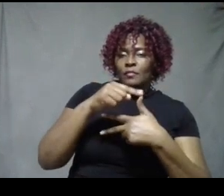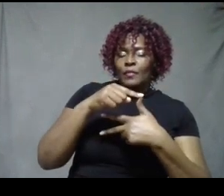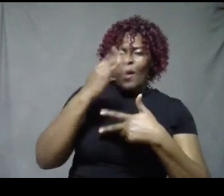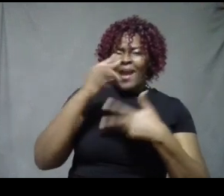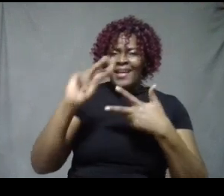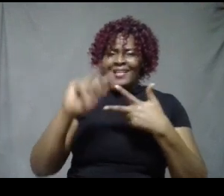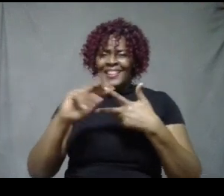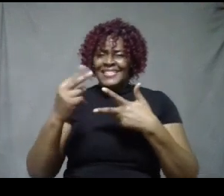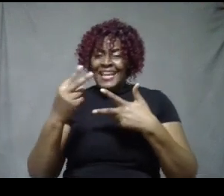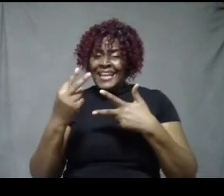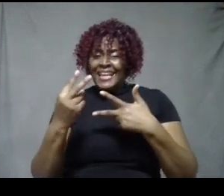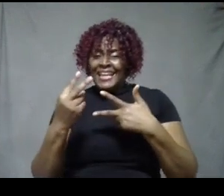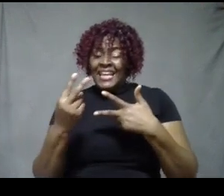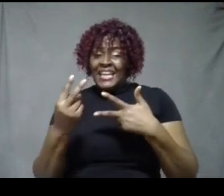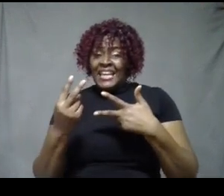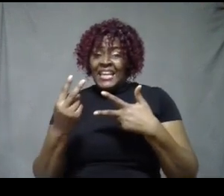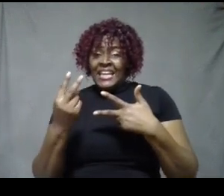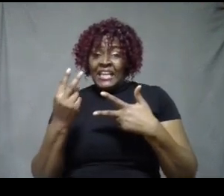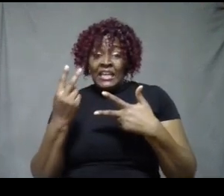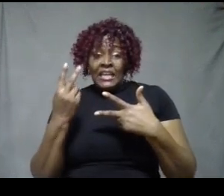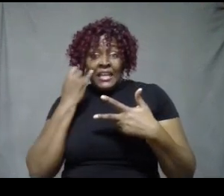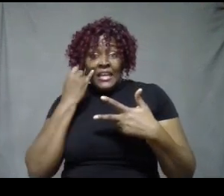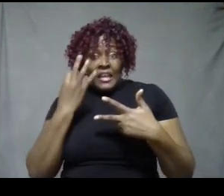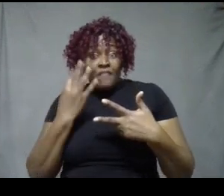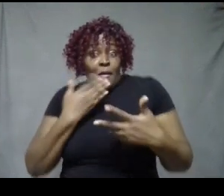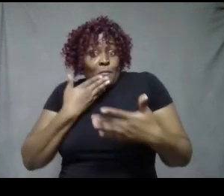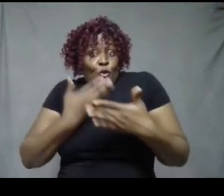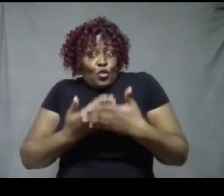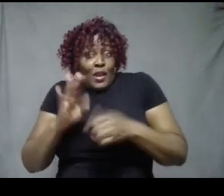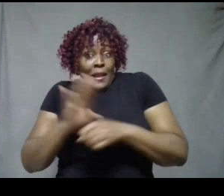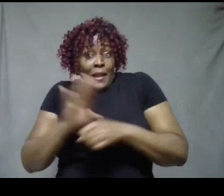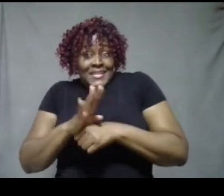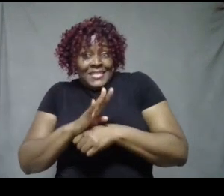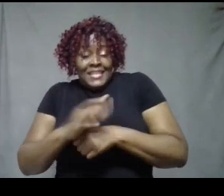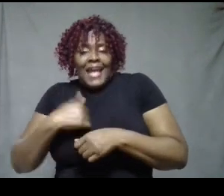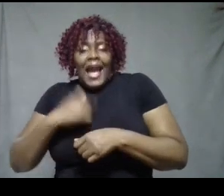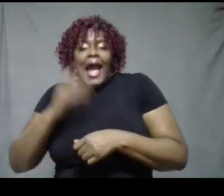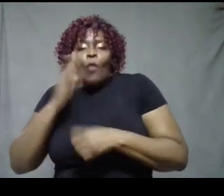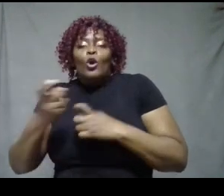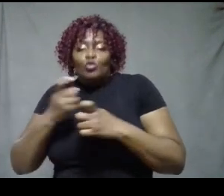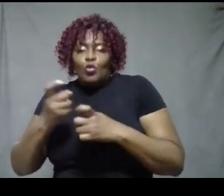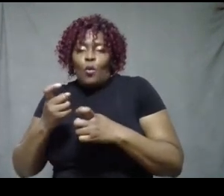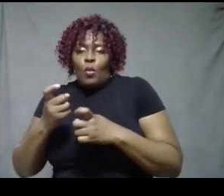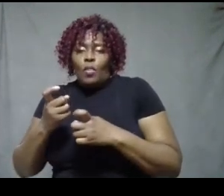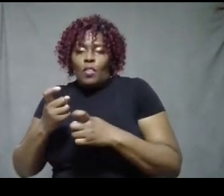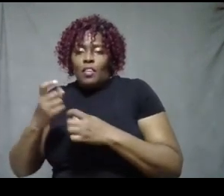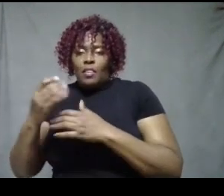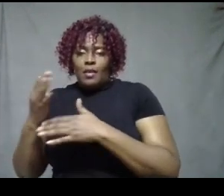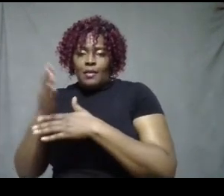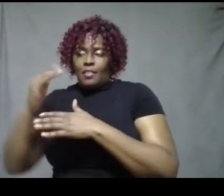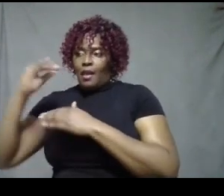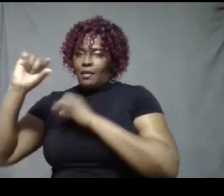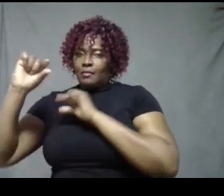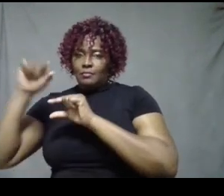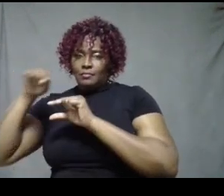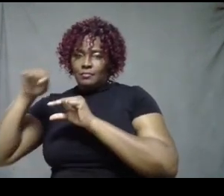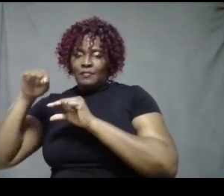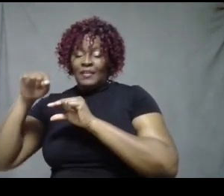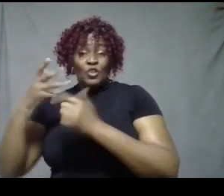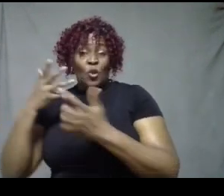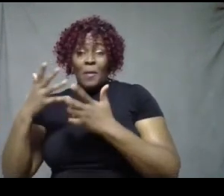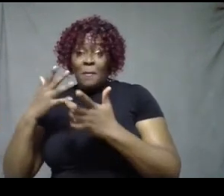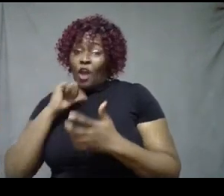two, if I'm a, you know, hopefully I'm a good business owner, I'm controlling the in between. And so I might not be